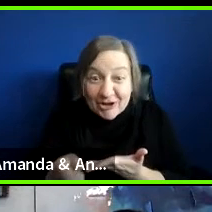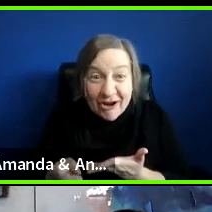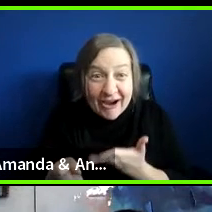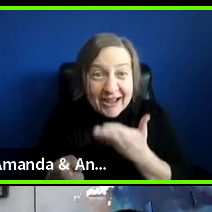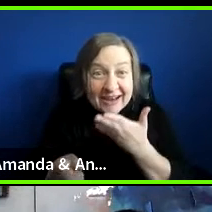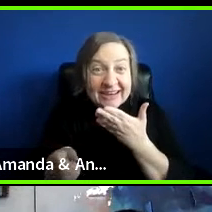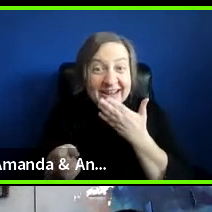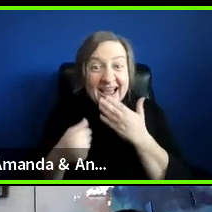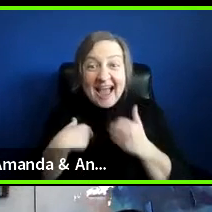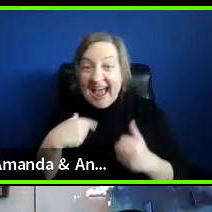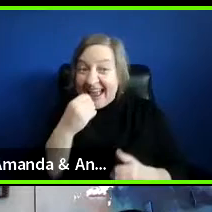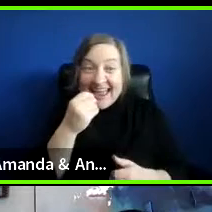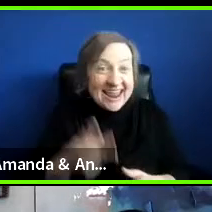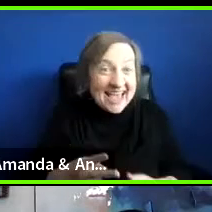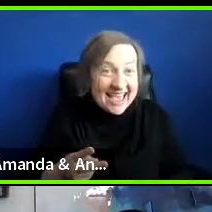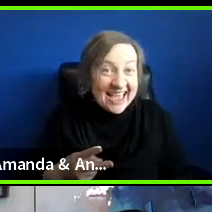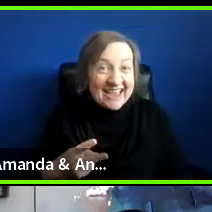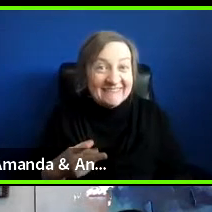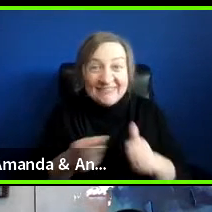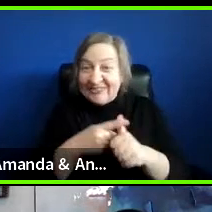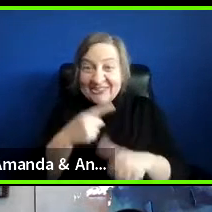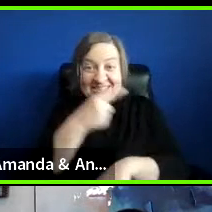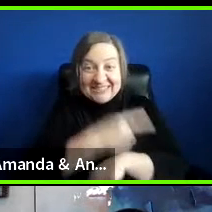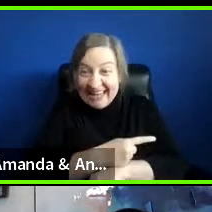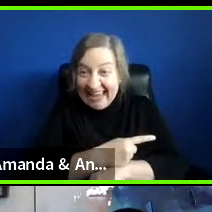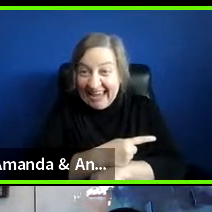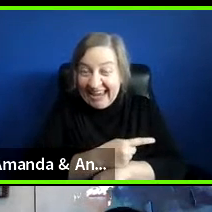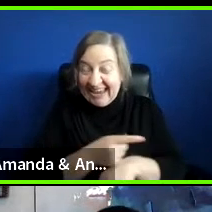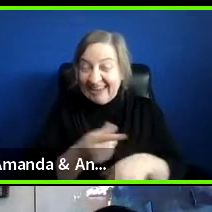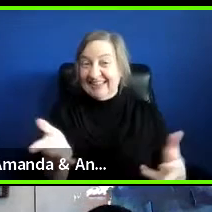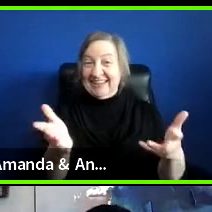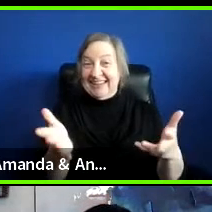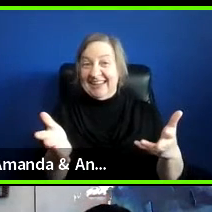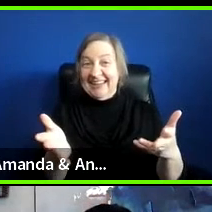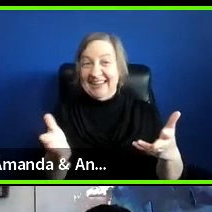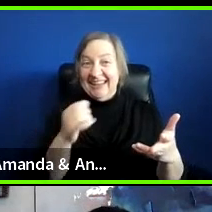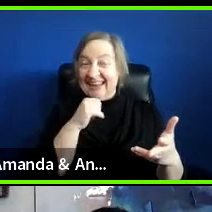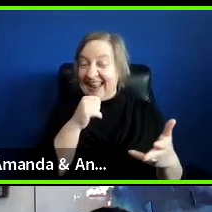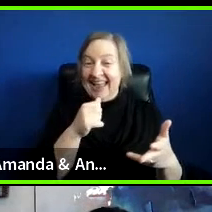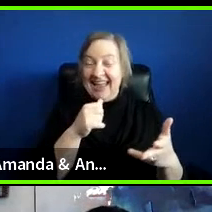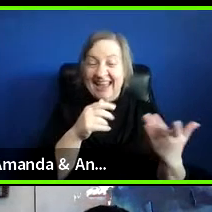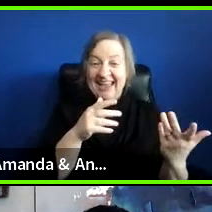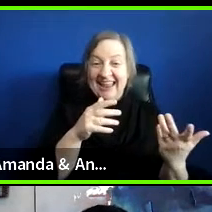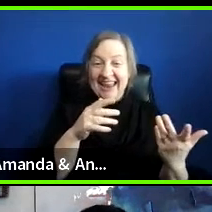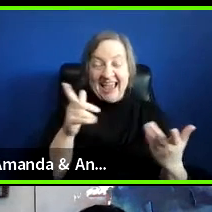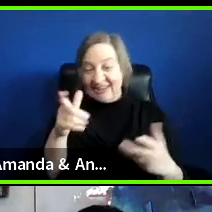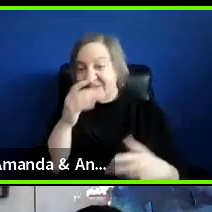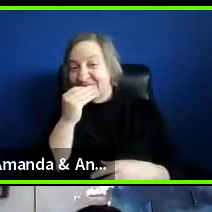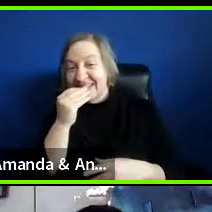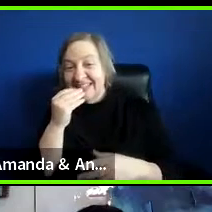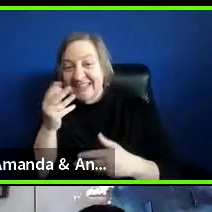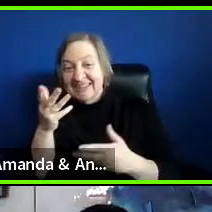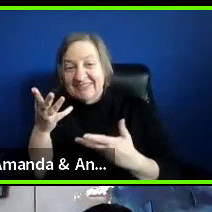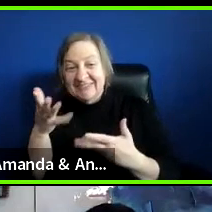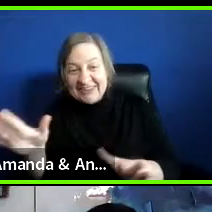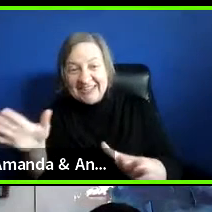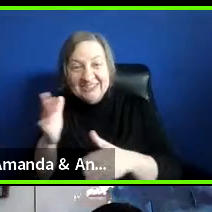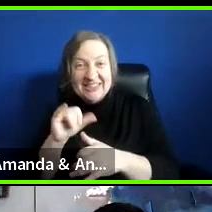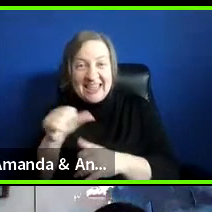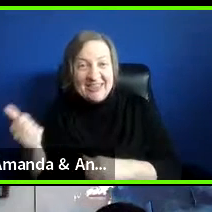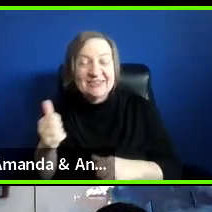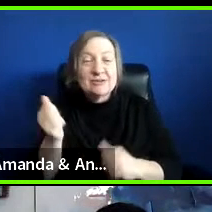I ate half of the first day and finished up the other. So I tell you, to all of you, and I'm surely